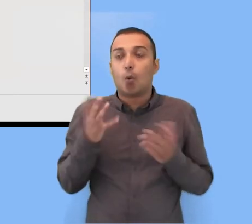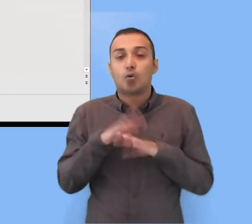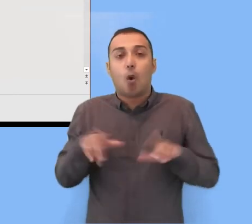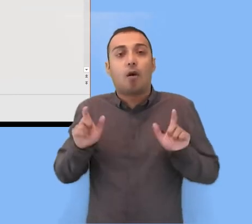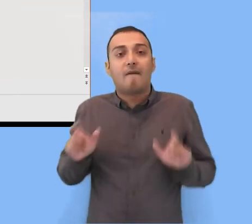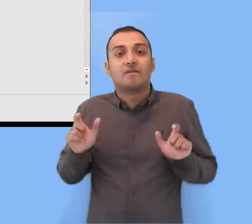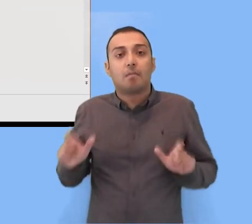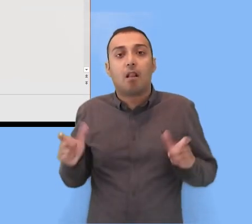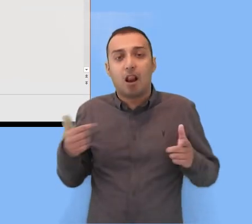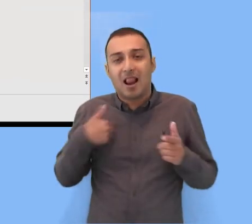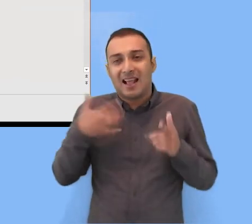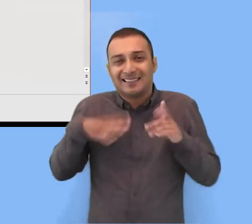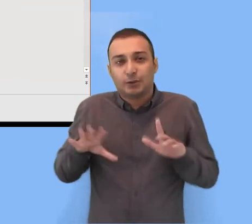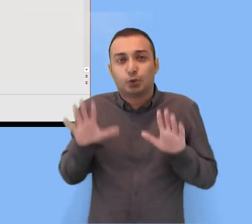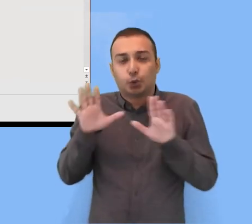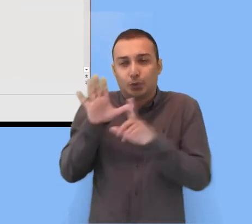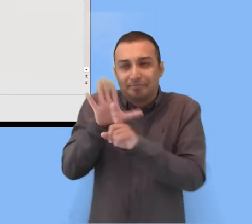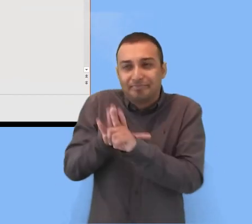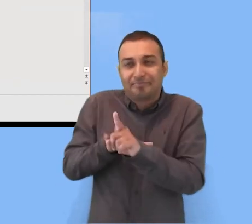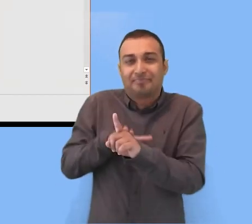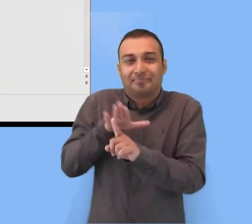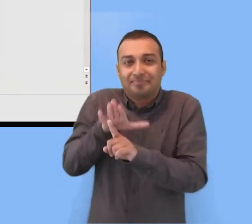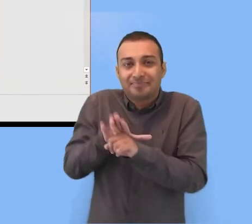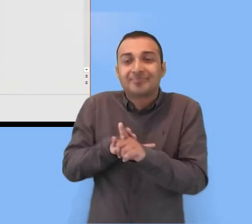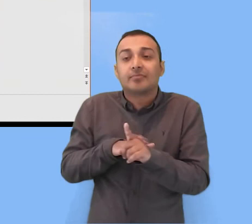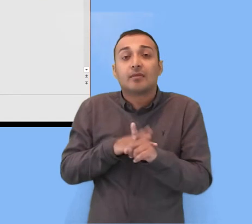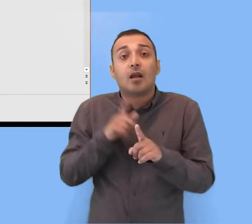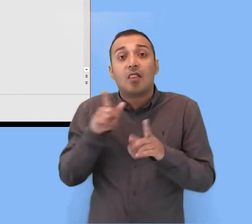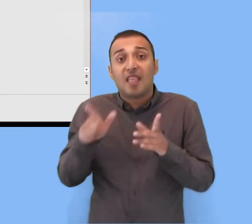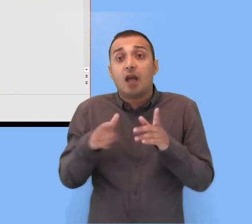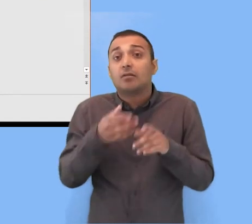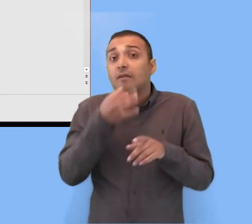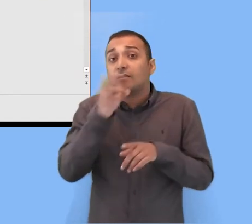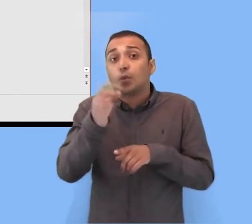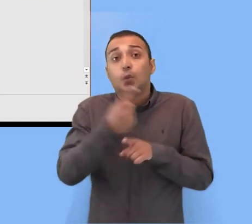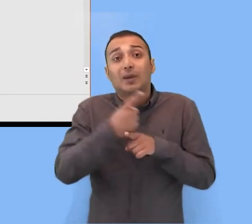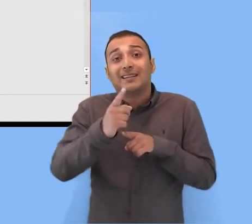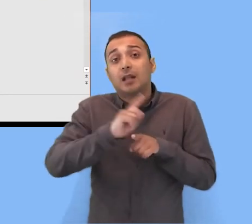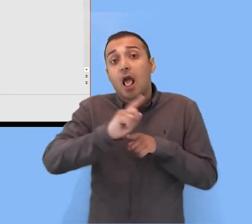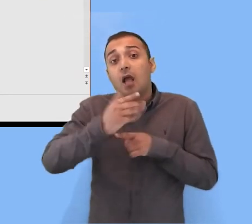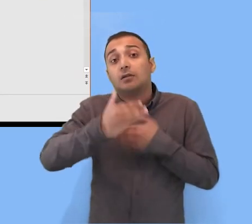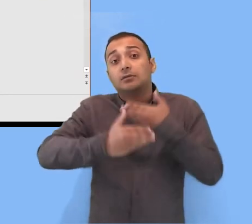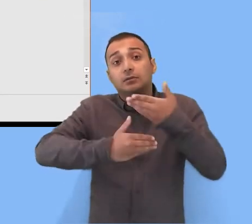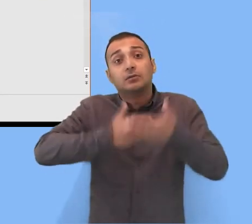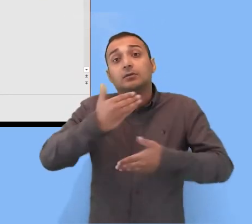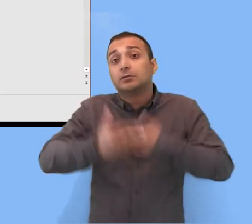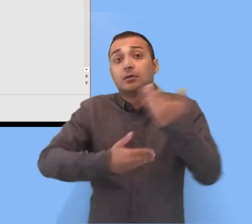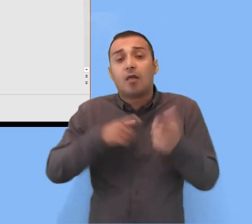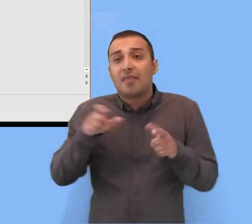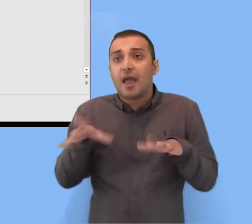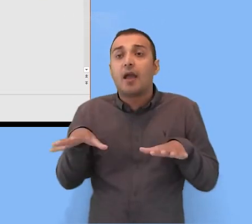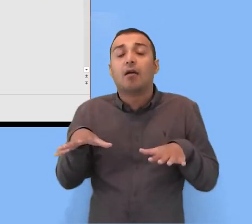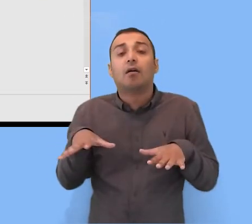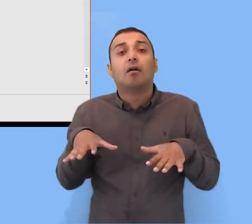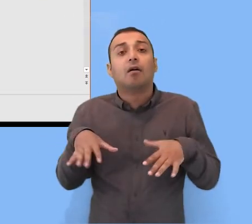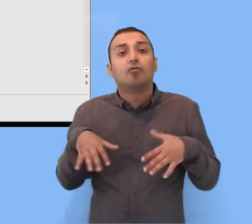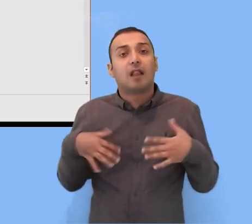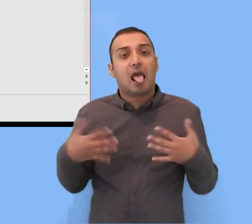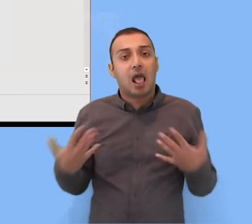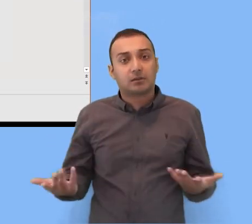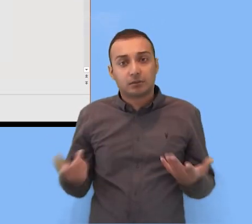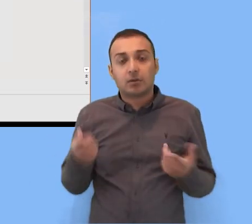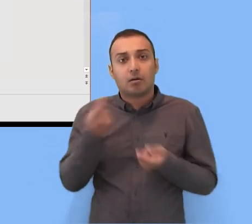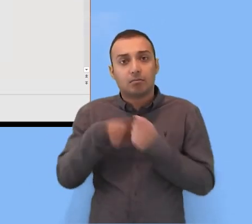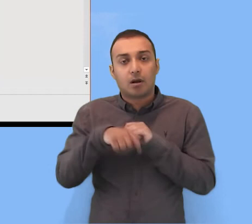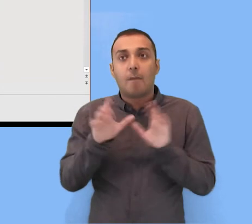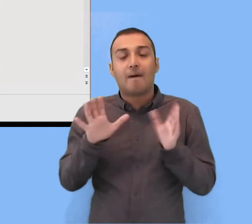in regularly, really enjoying the experience, and then just, like flying on their own, really, because they got